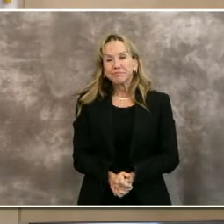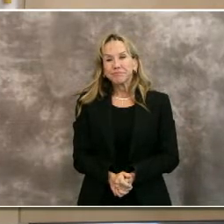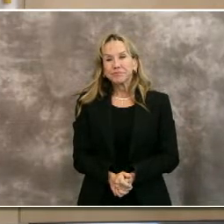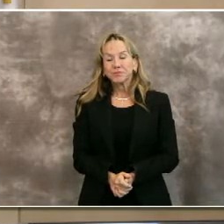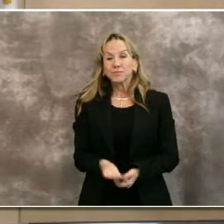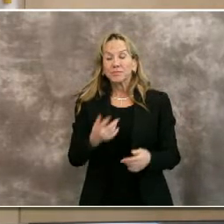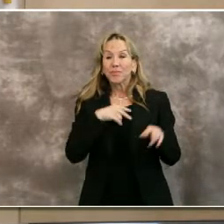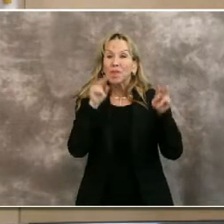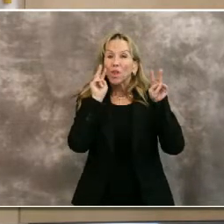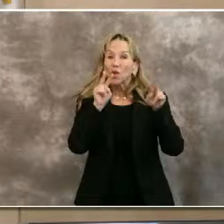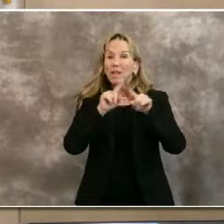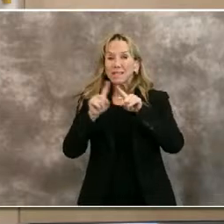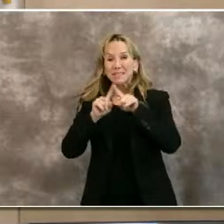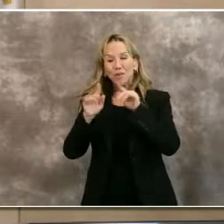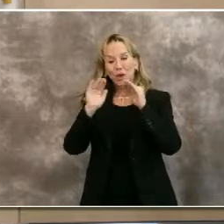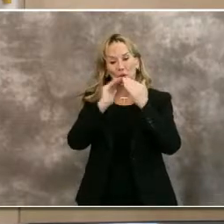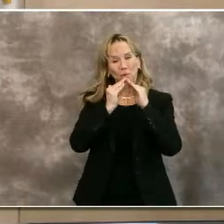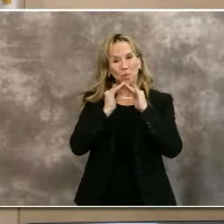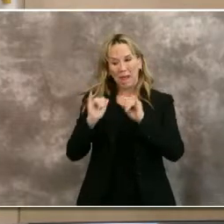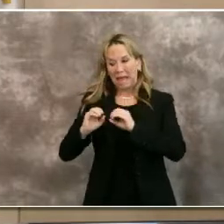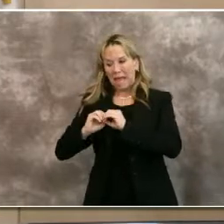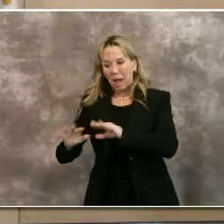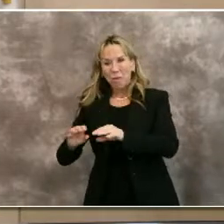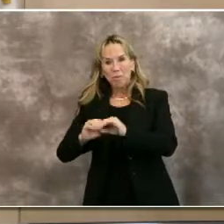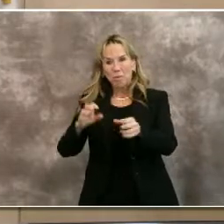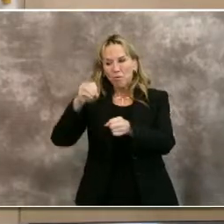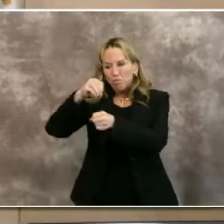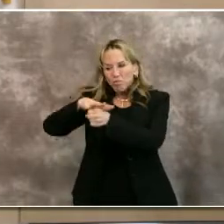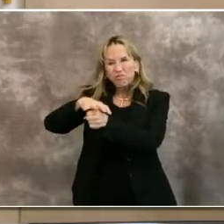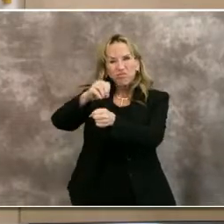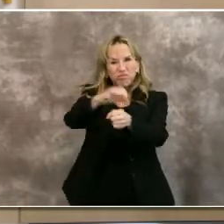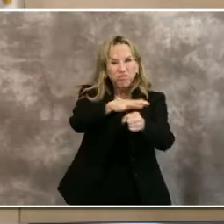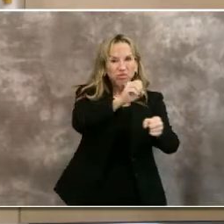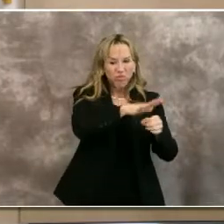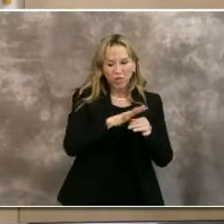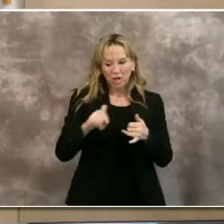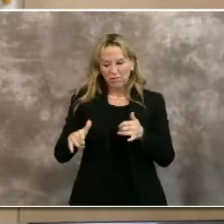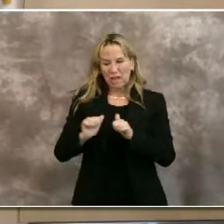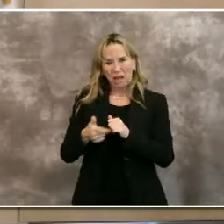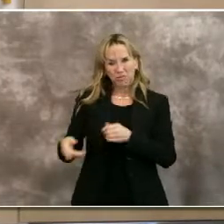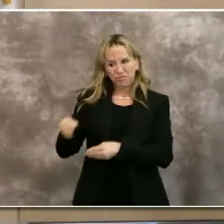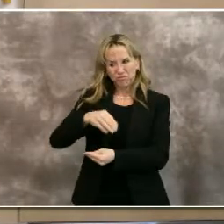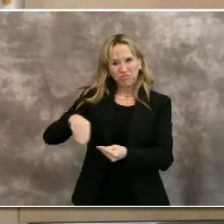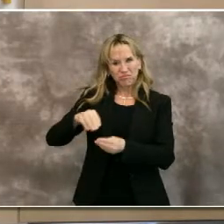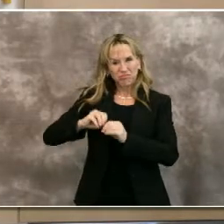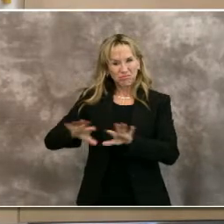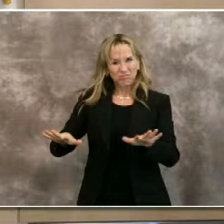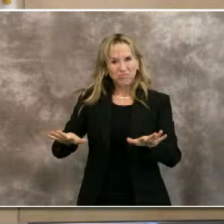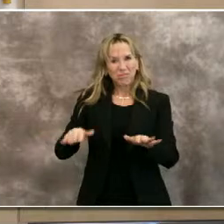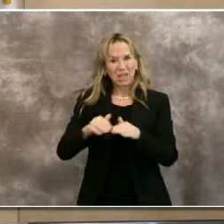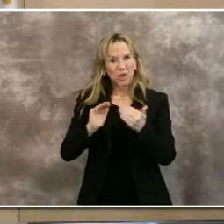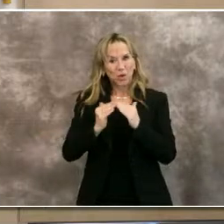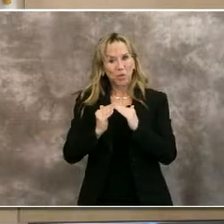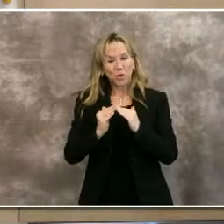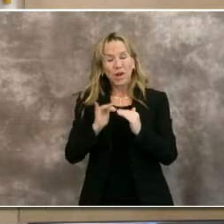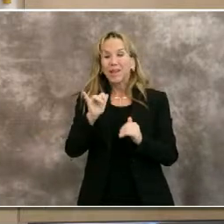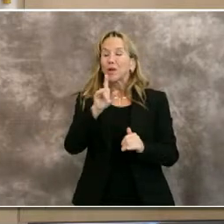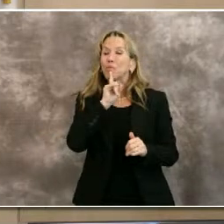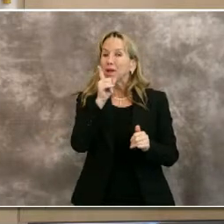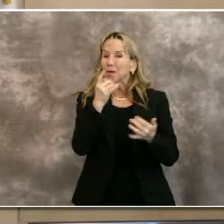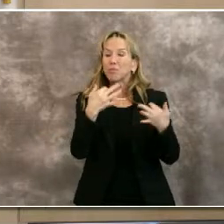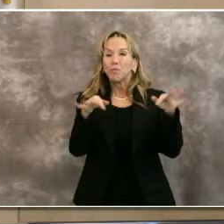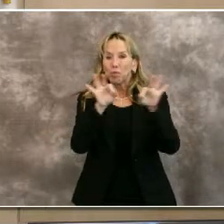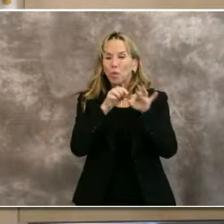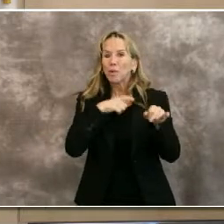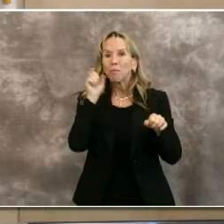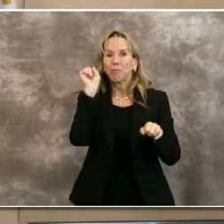Looking at community outbreaks is one of the important areas that we stay on top